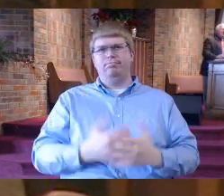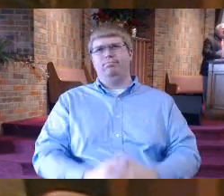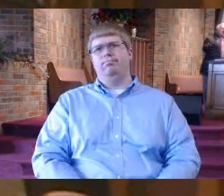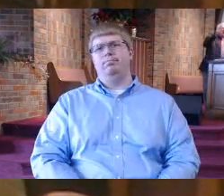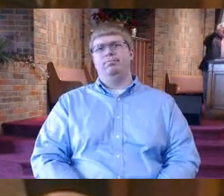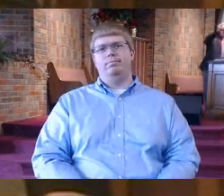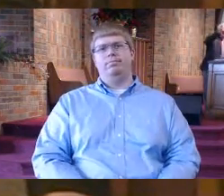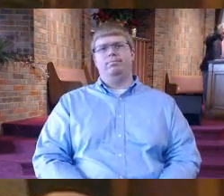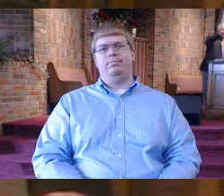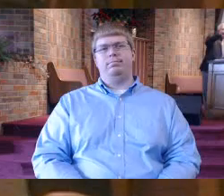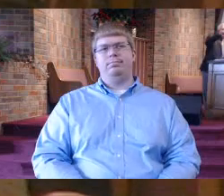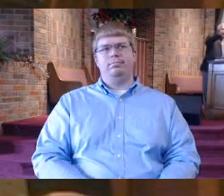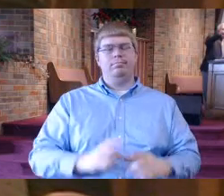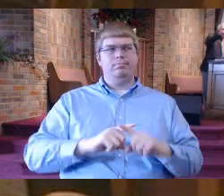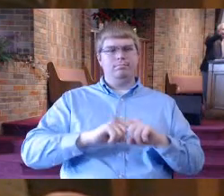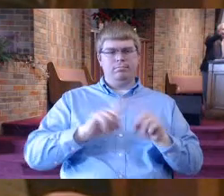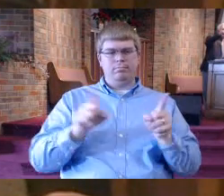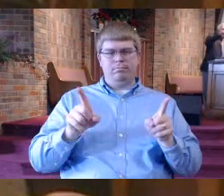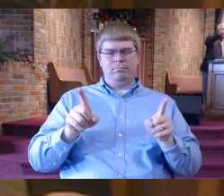But the person